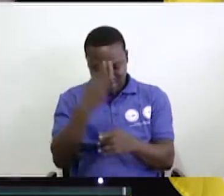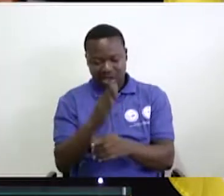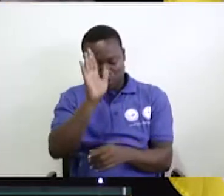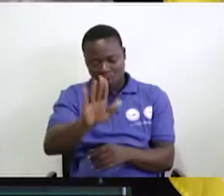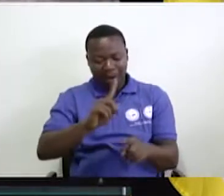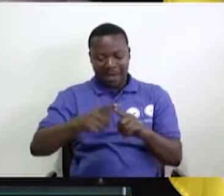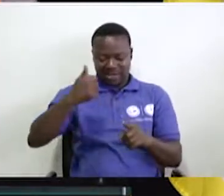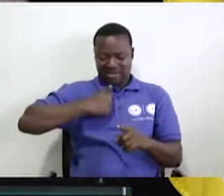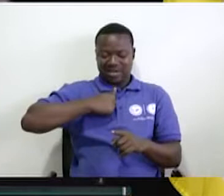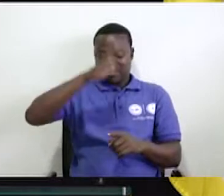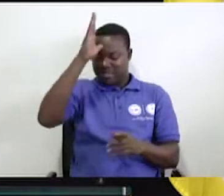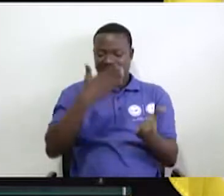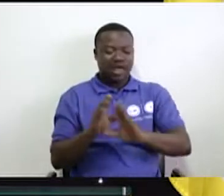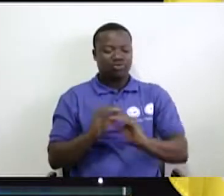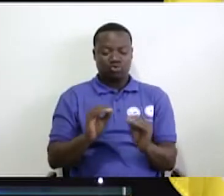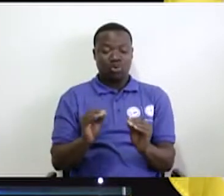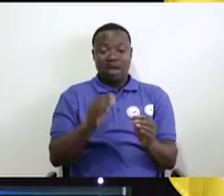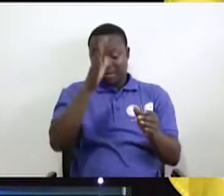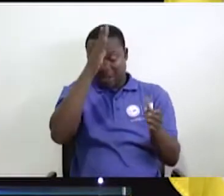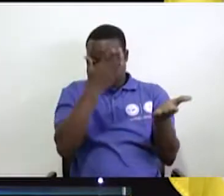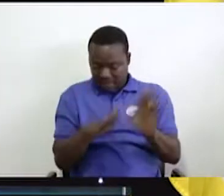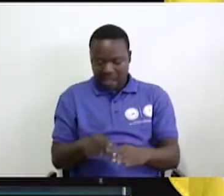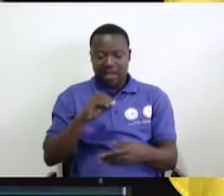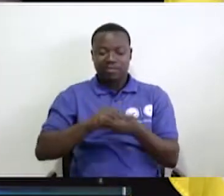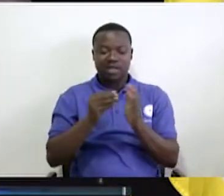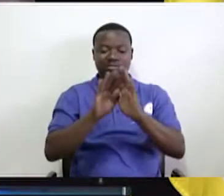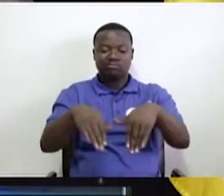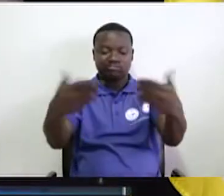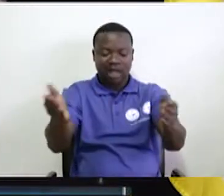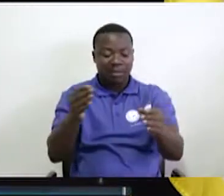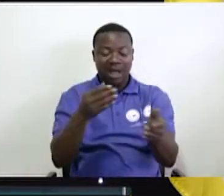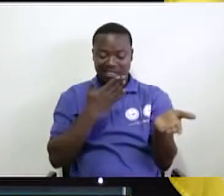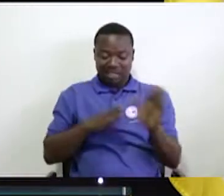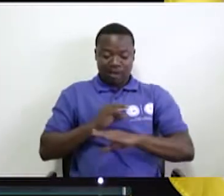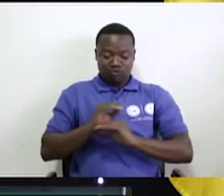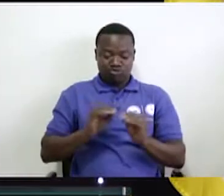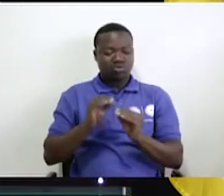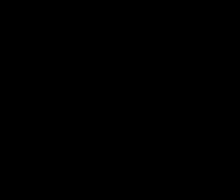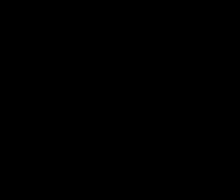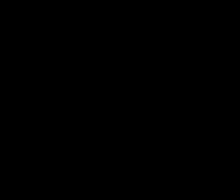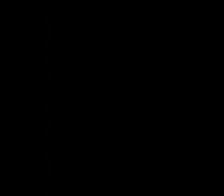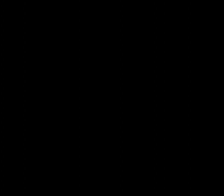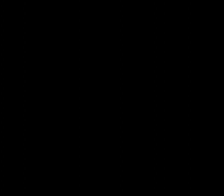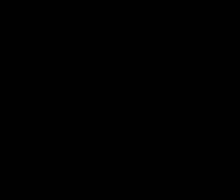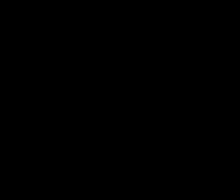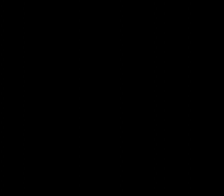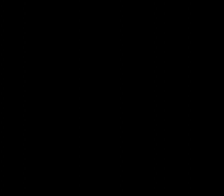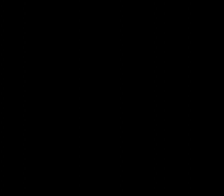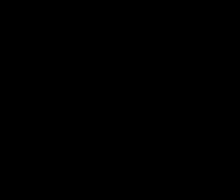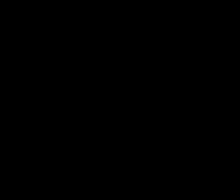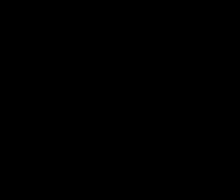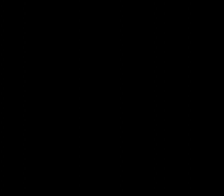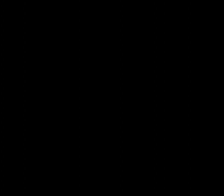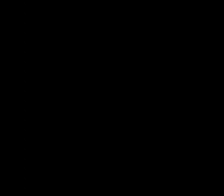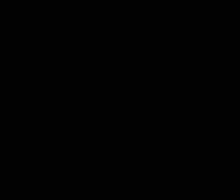then let's go back to Hebrews chapter 9. Now with this one or two illustrations,